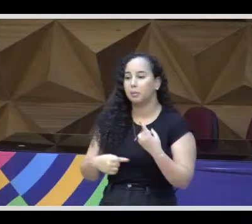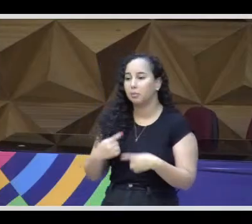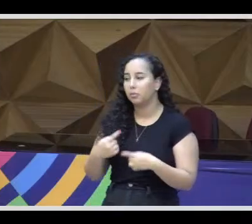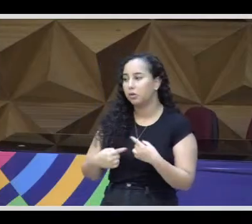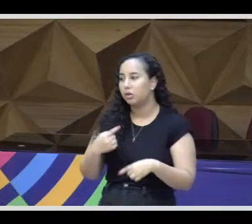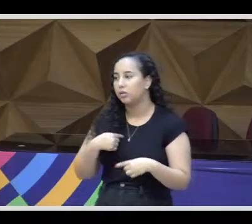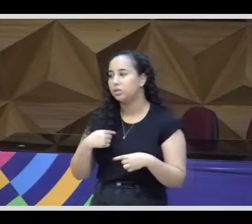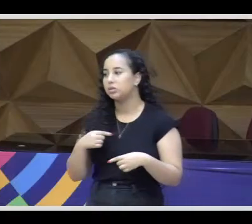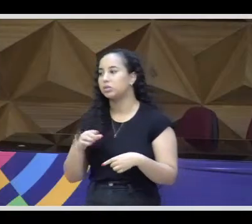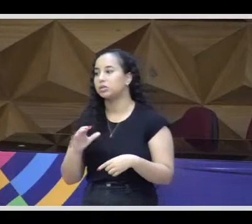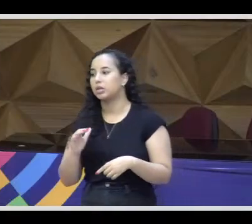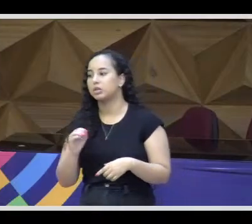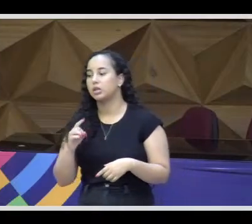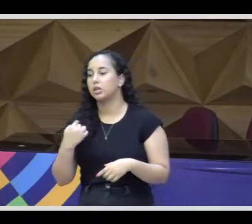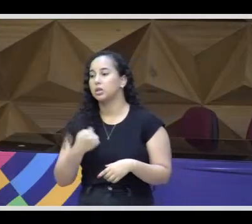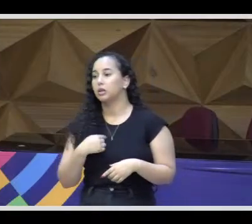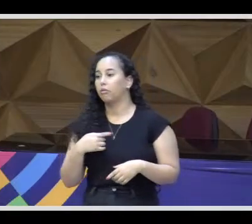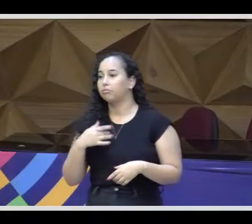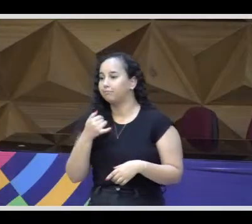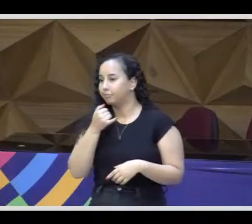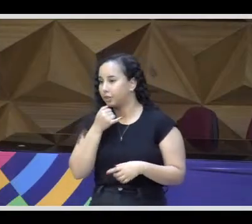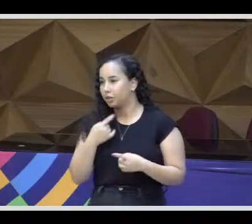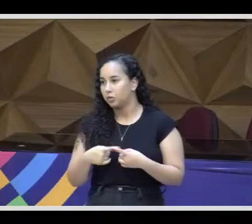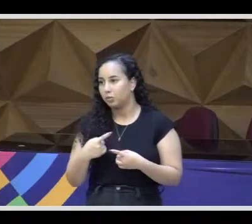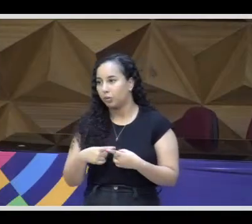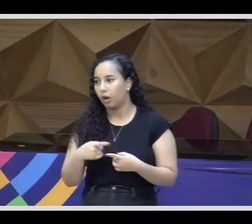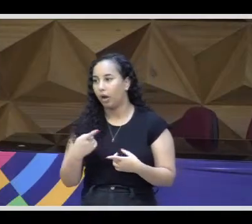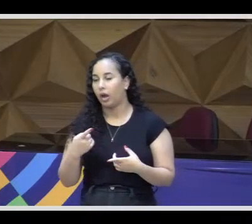so sad about that because, you know, we like